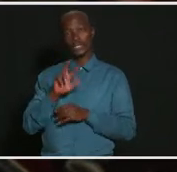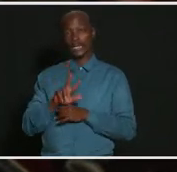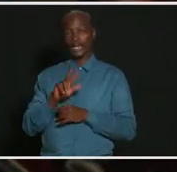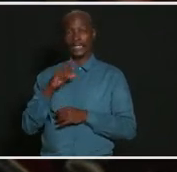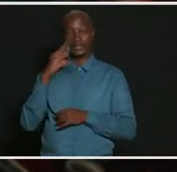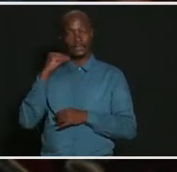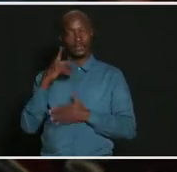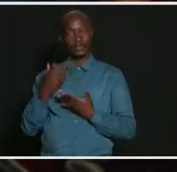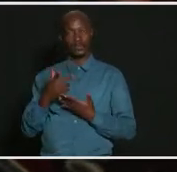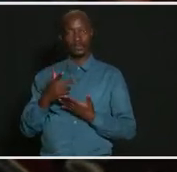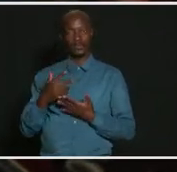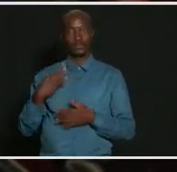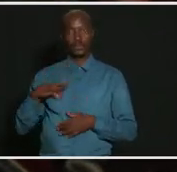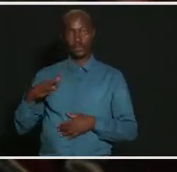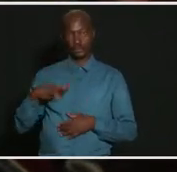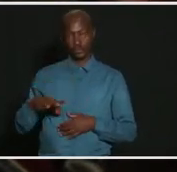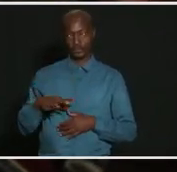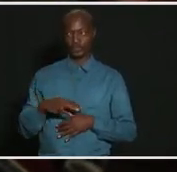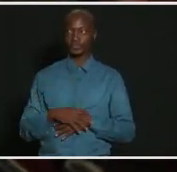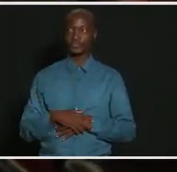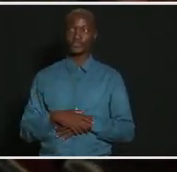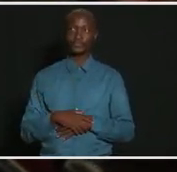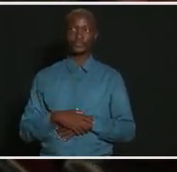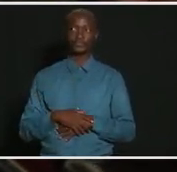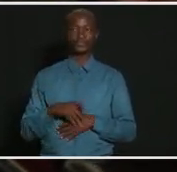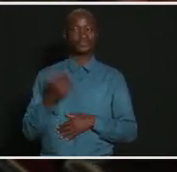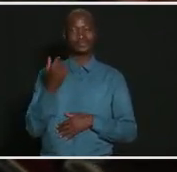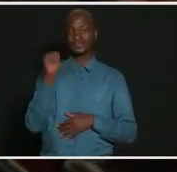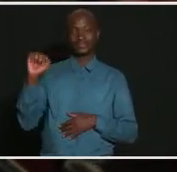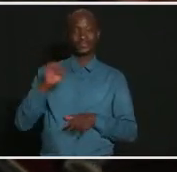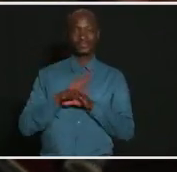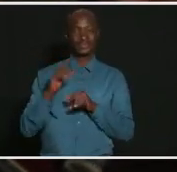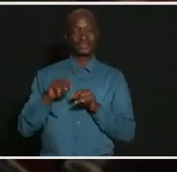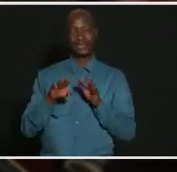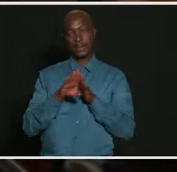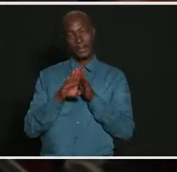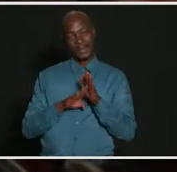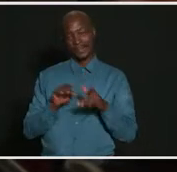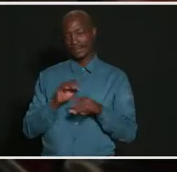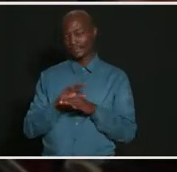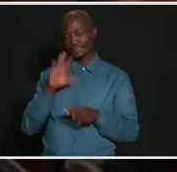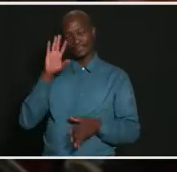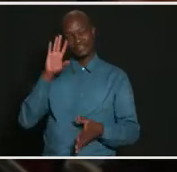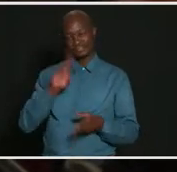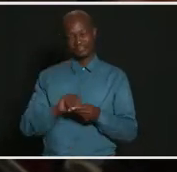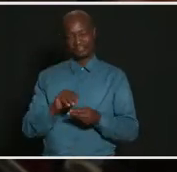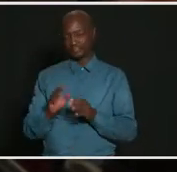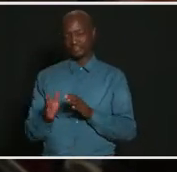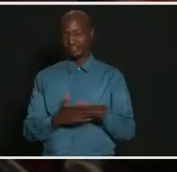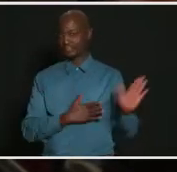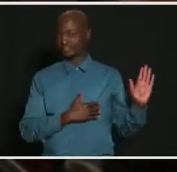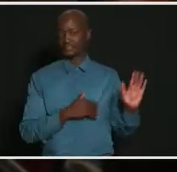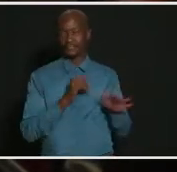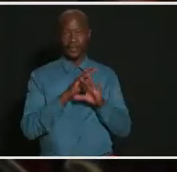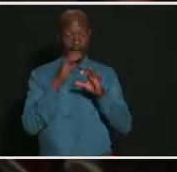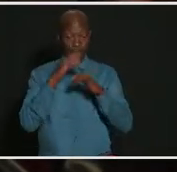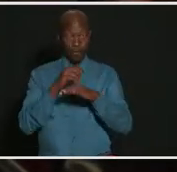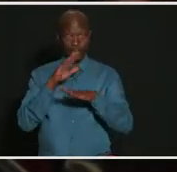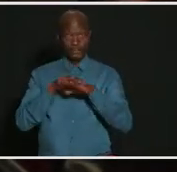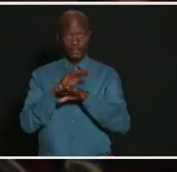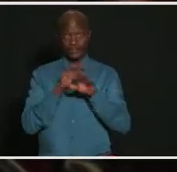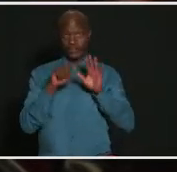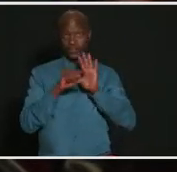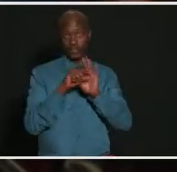eight-year-old girls I reject the bill completely and I'd like to focus specifically